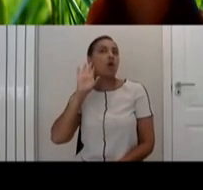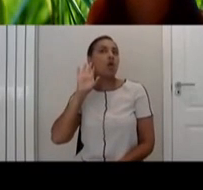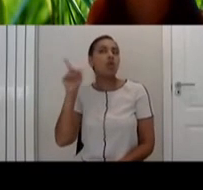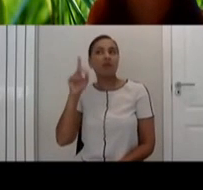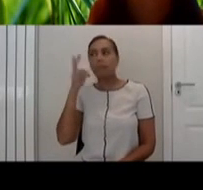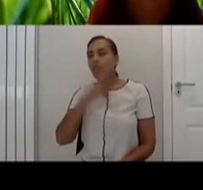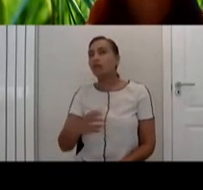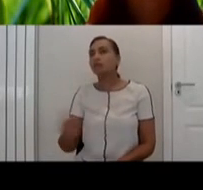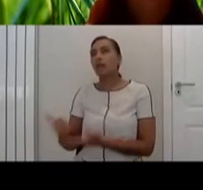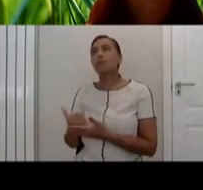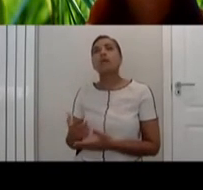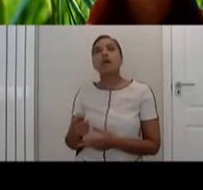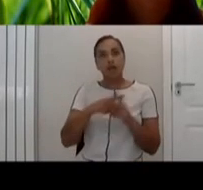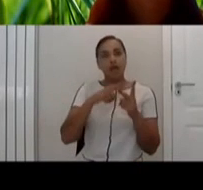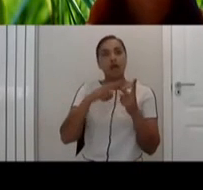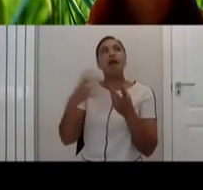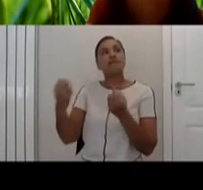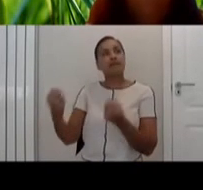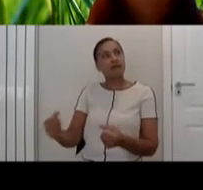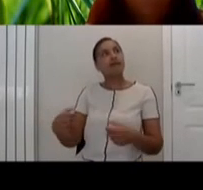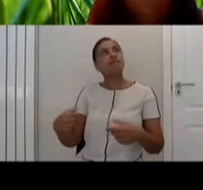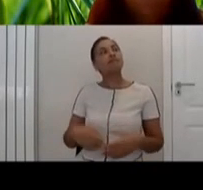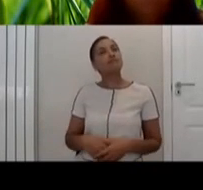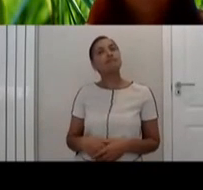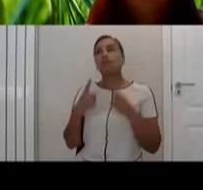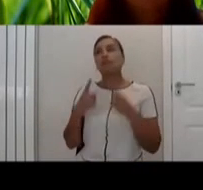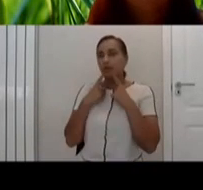still help those who are blind if they can access.